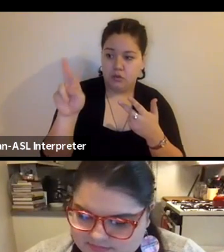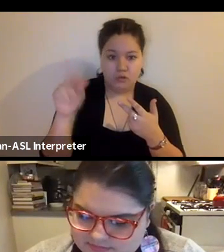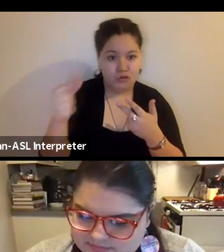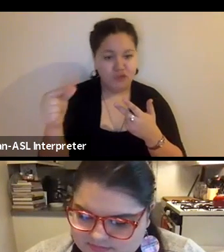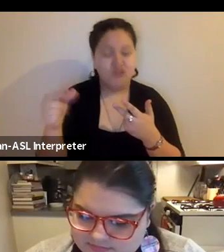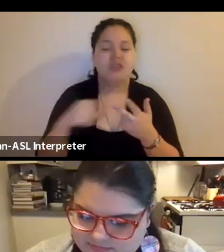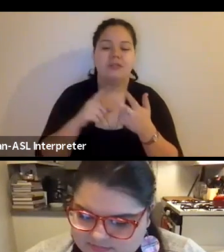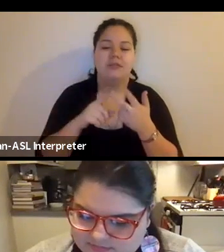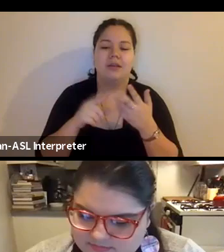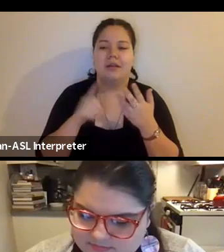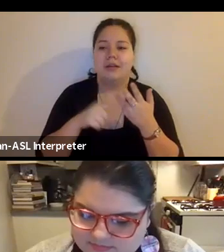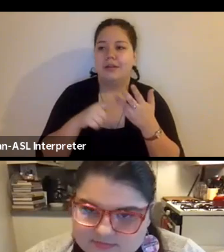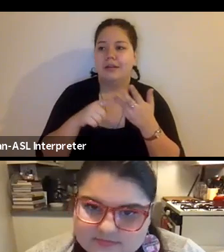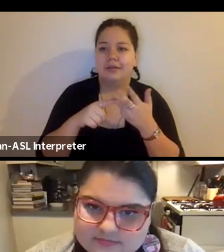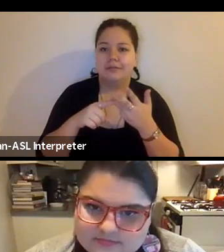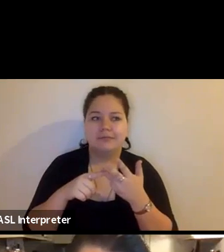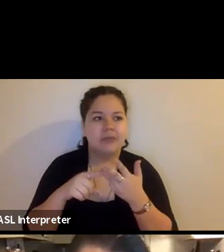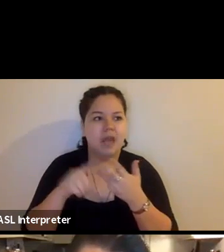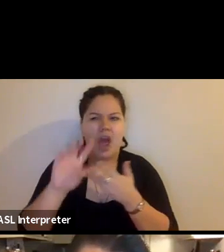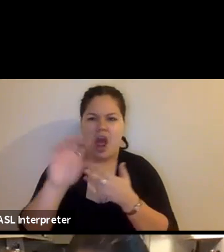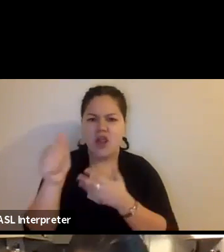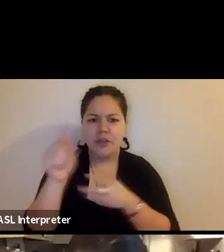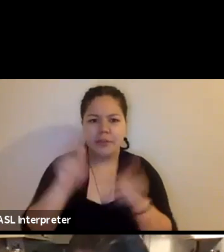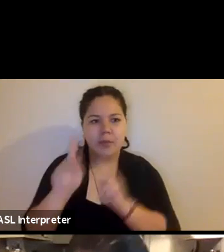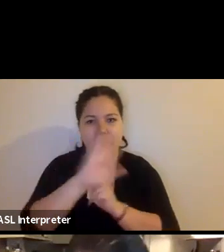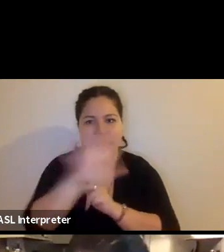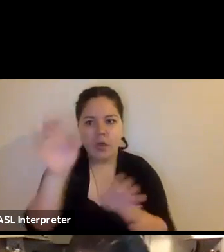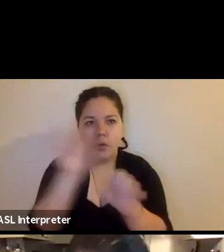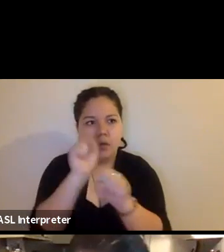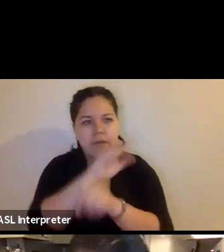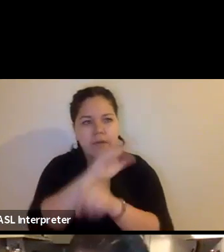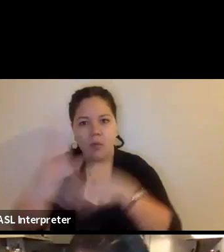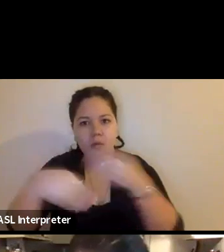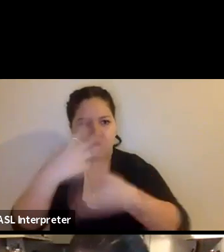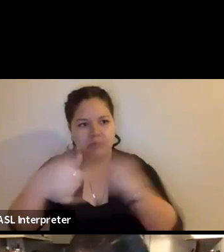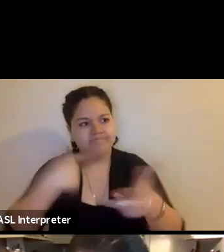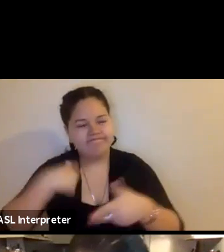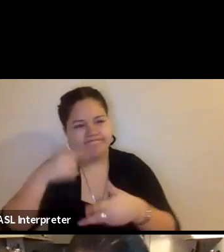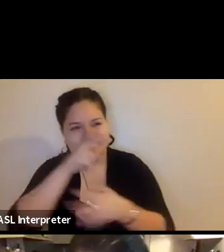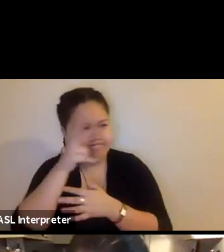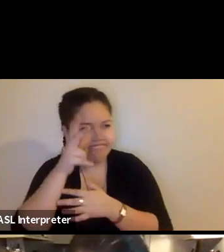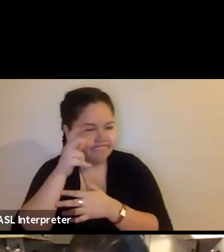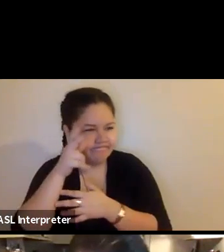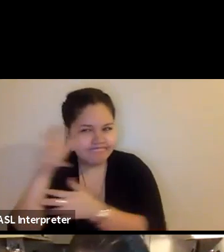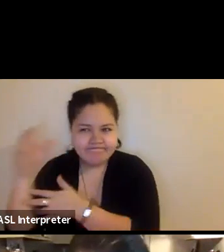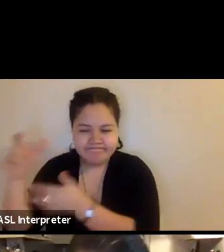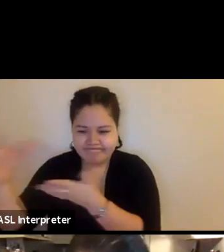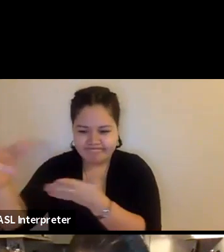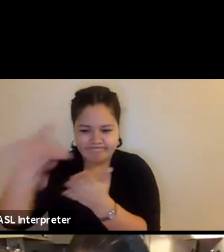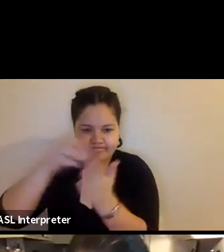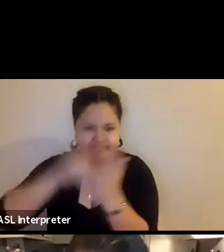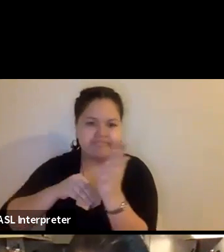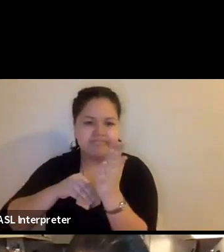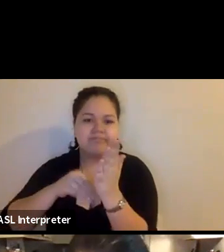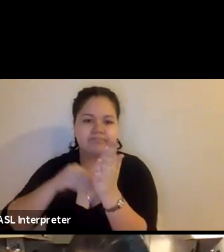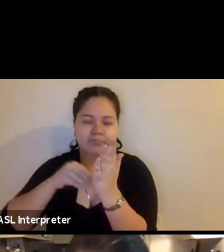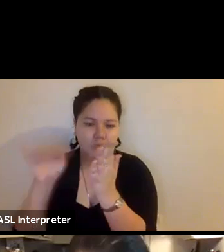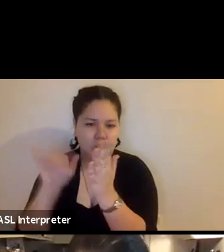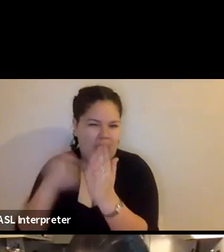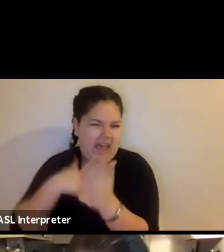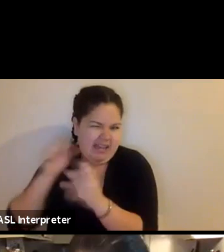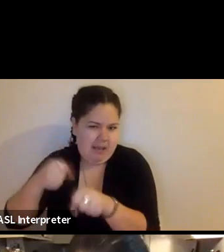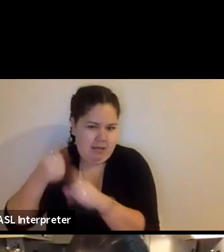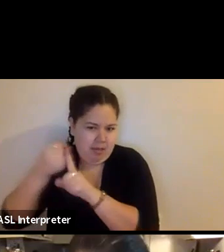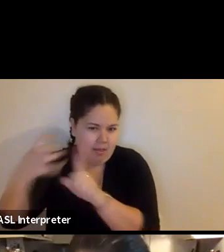and a documenter of other people's work and process. And that's kind of what I do, and I can talk more about that.